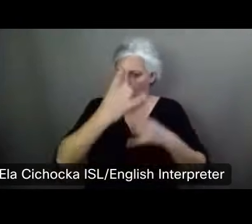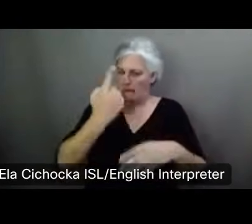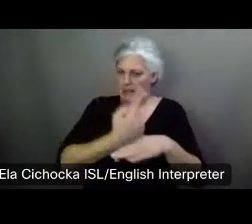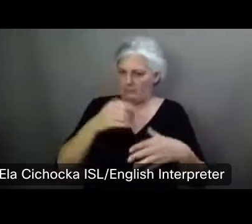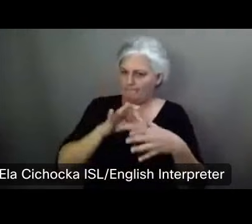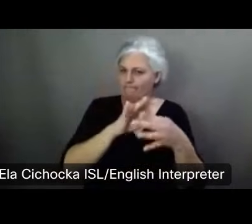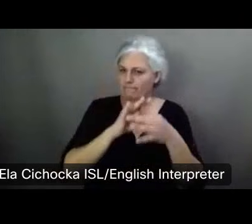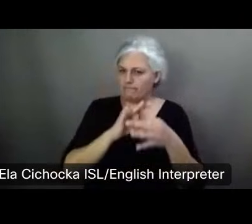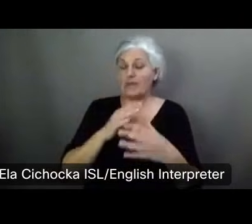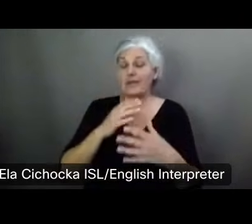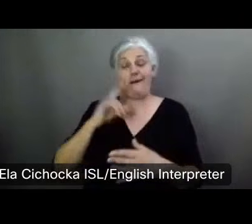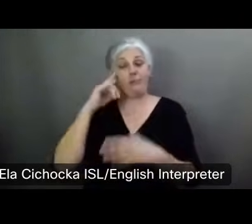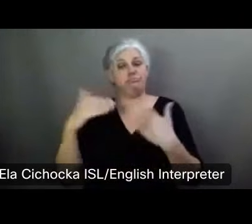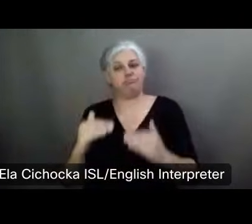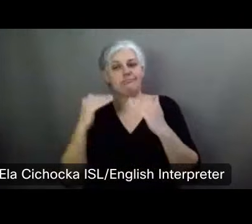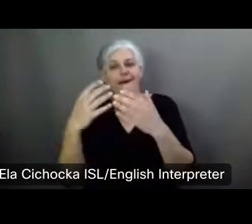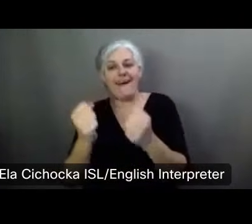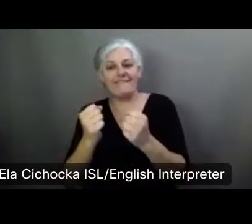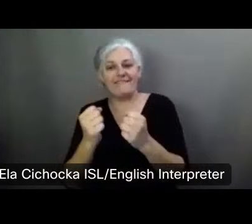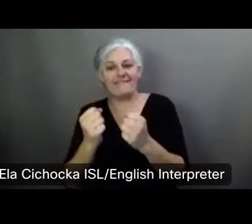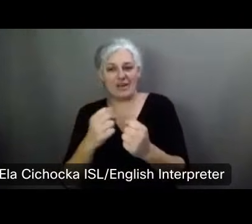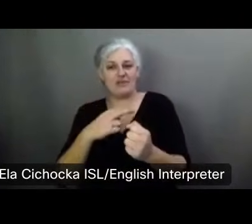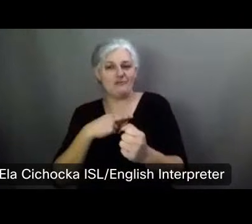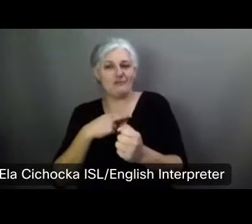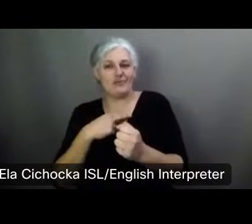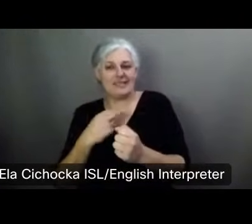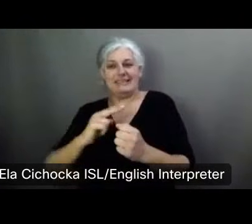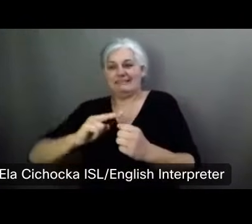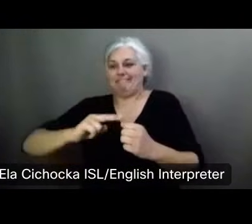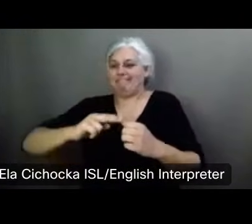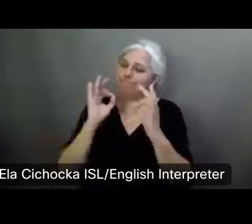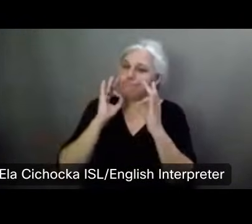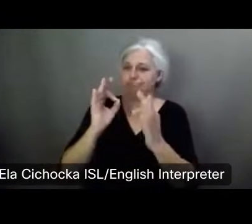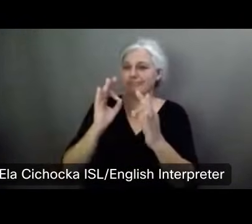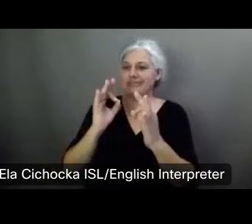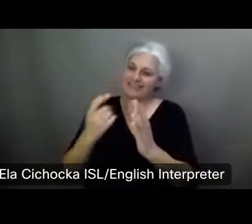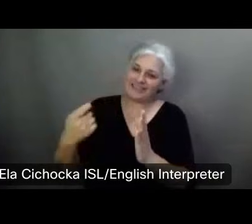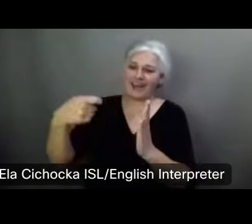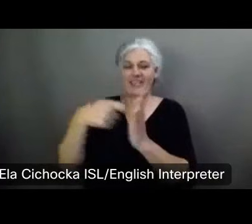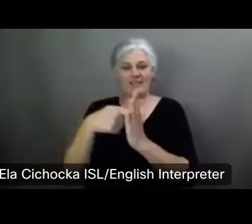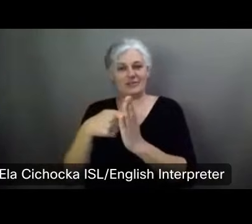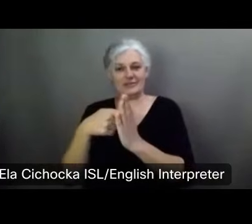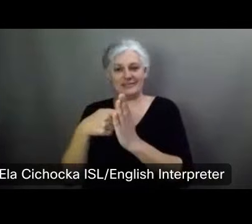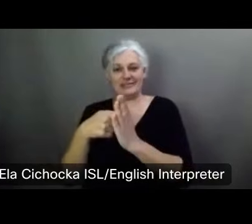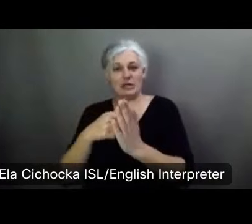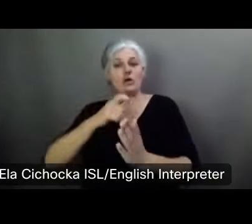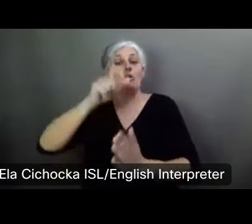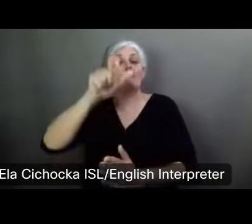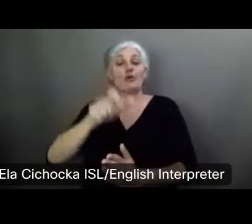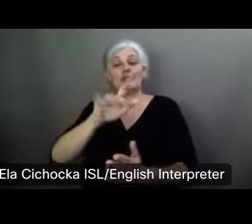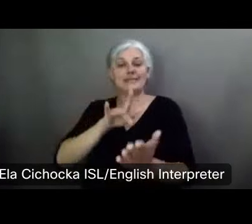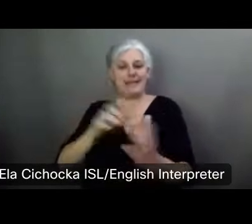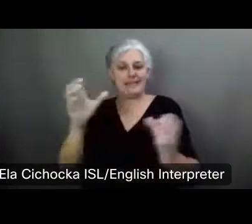great hopes for it, and I just, I really have. I think it's an excellent addition to person-centered care,